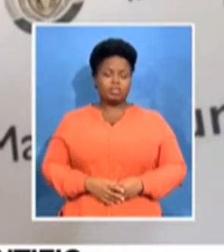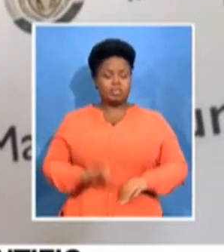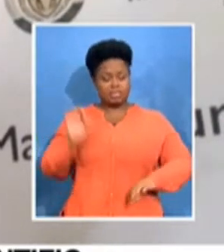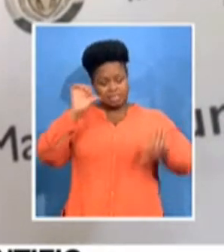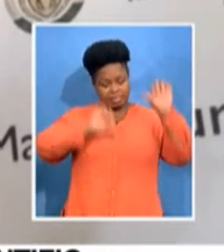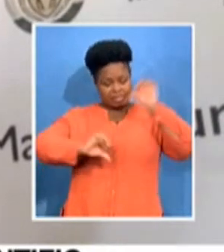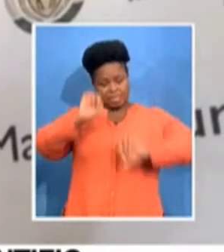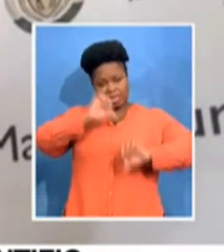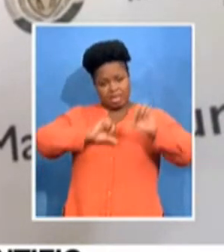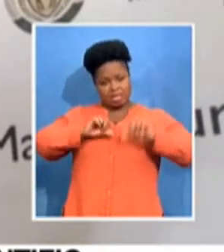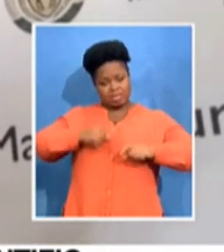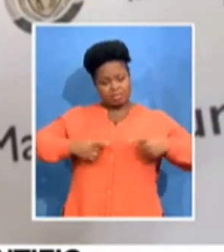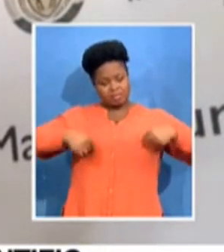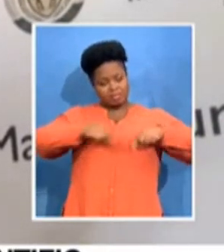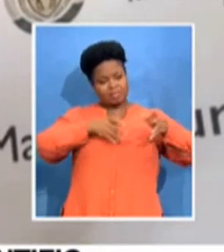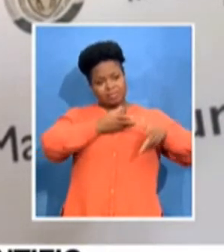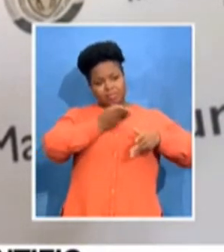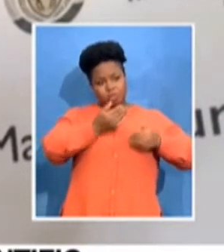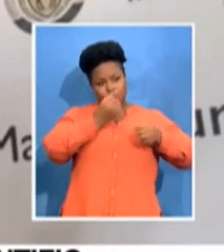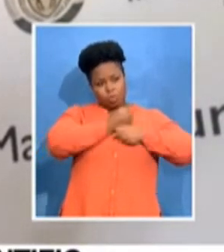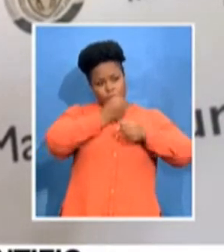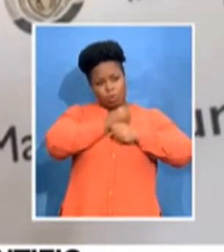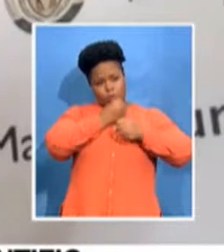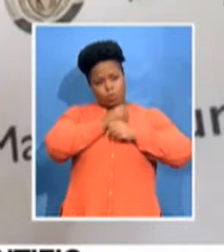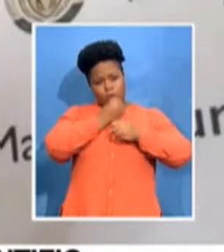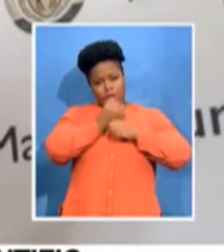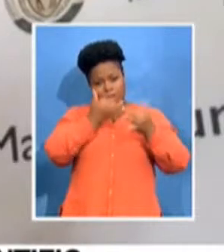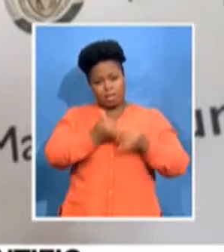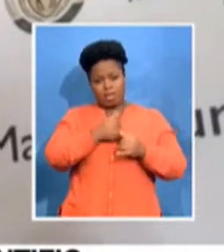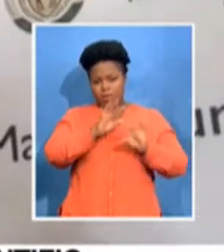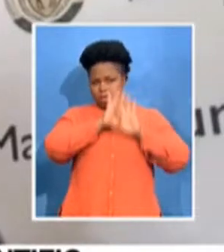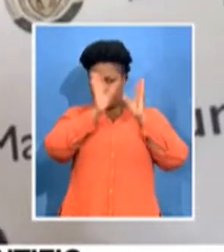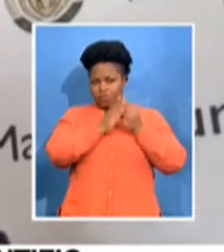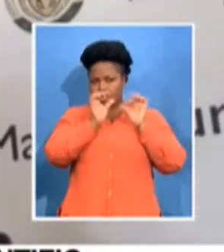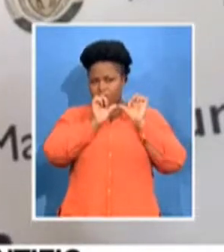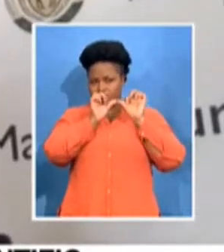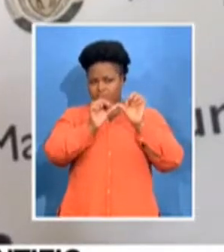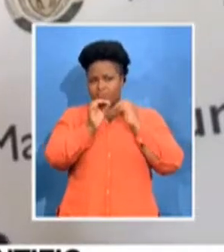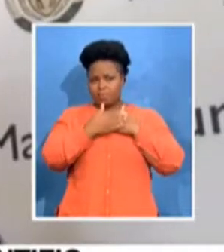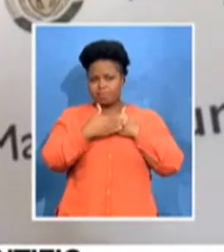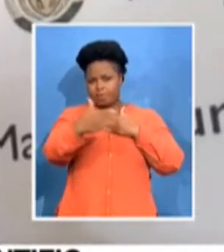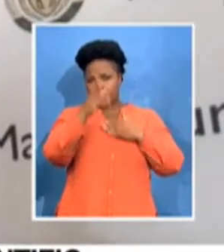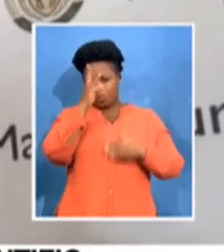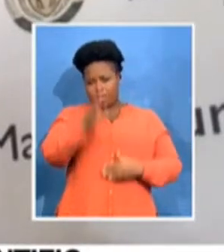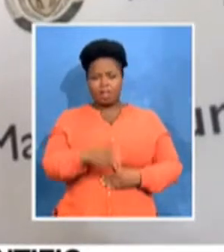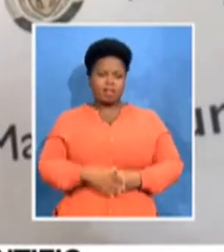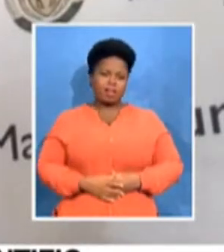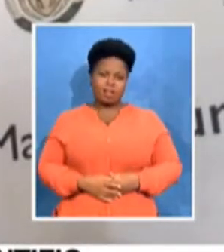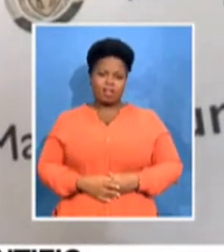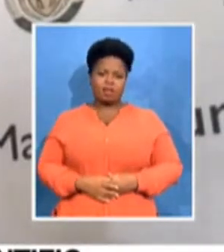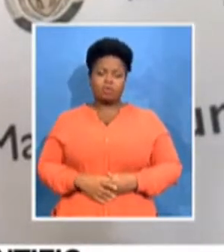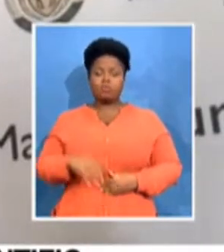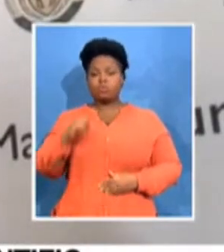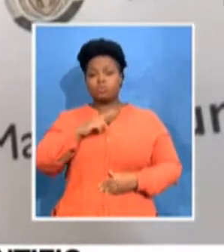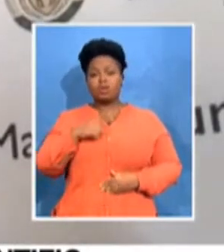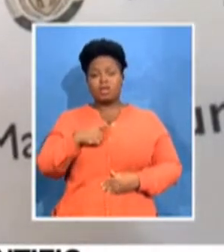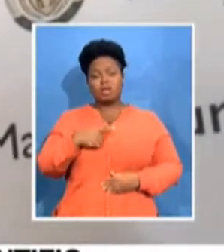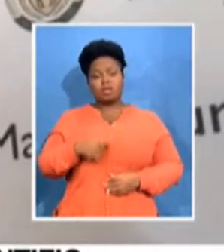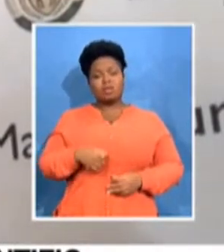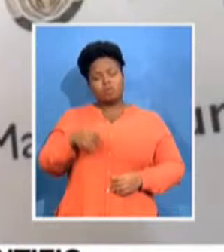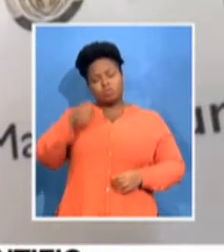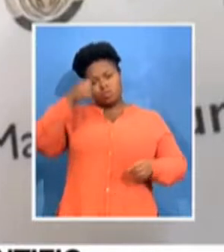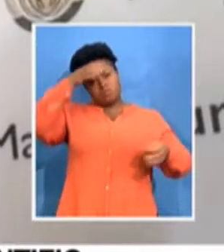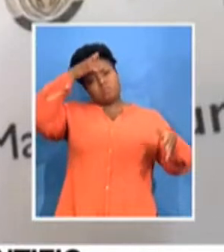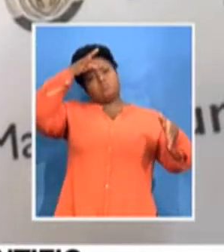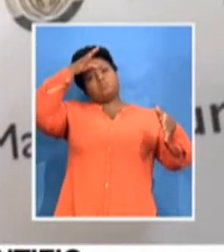heading in the right direction insofar as deepening our knowledge and getting closer to dealing